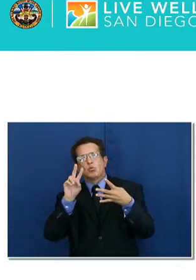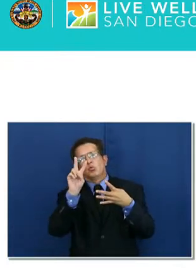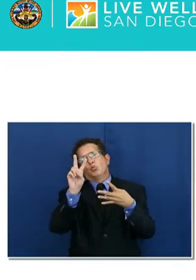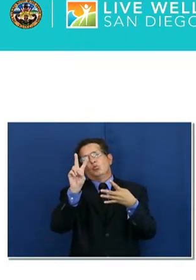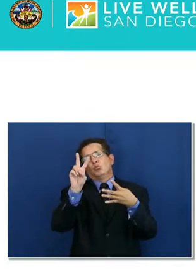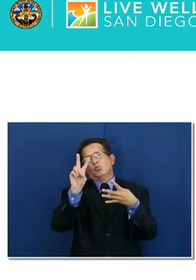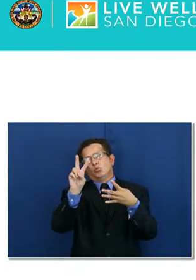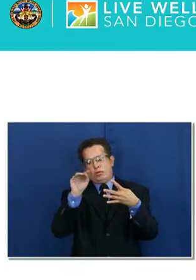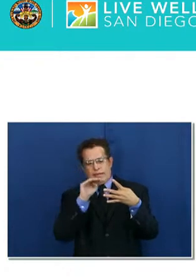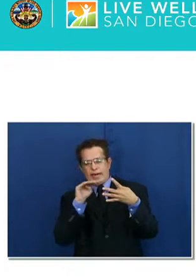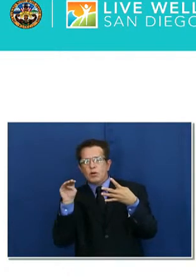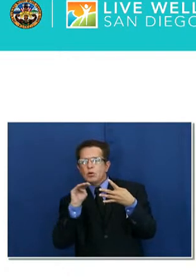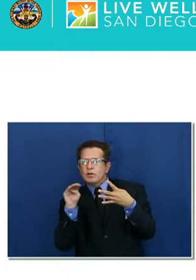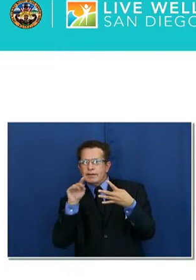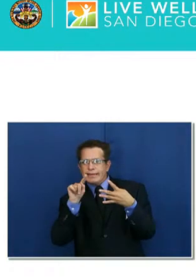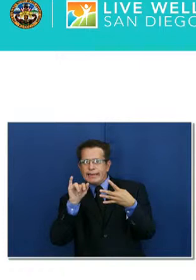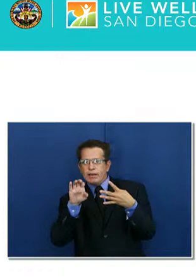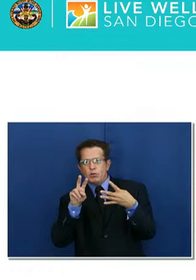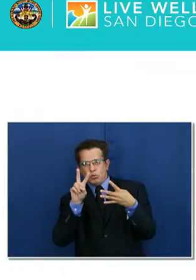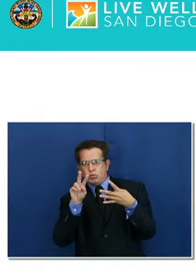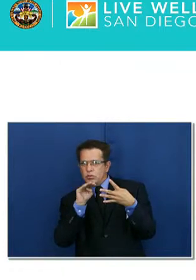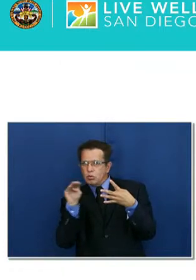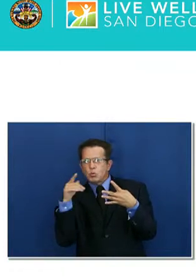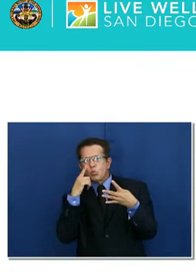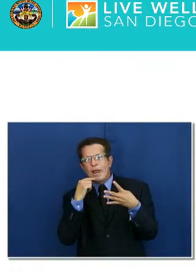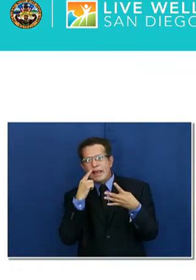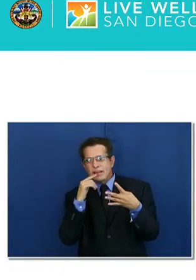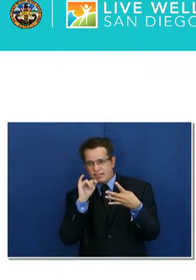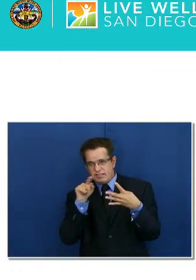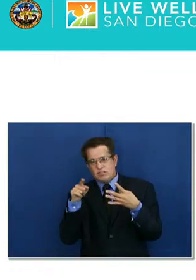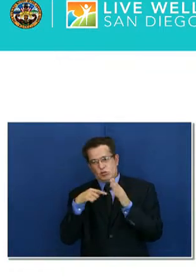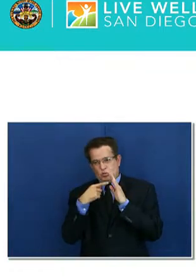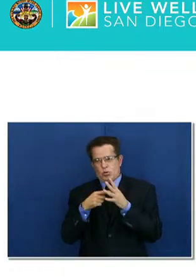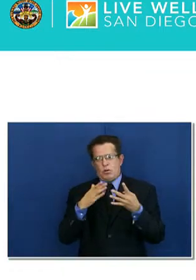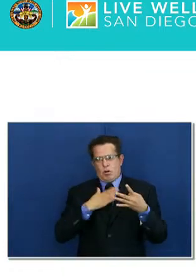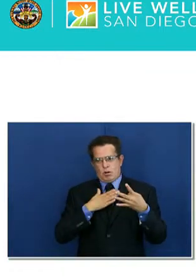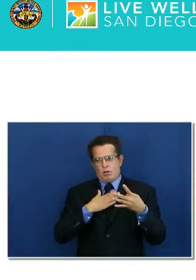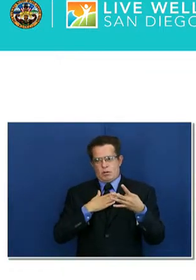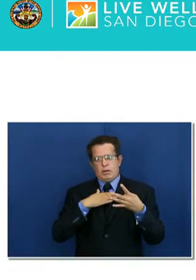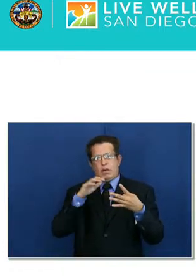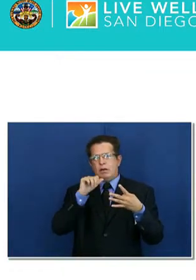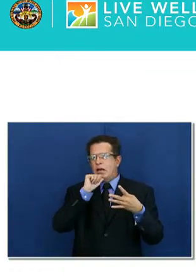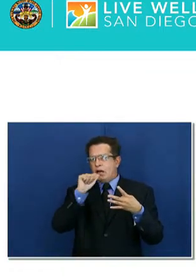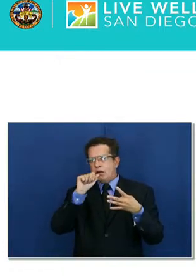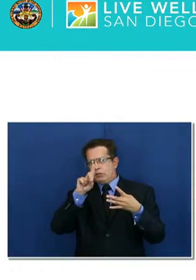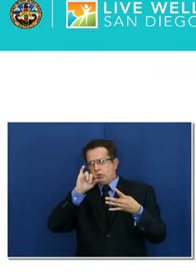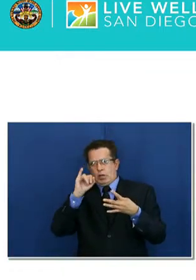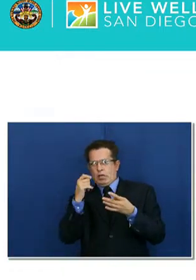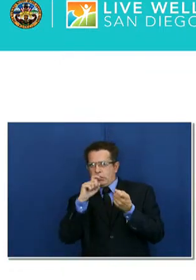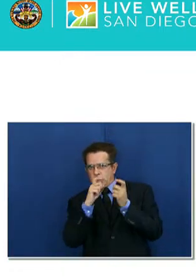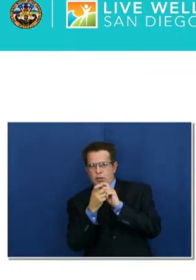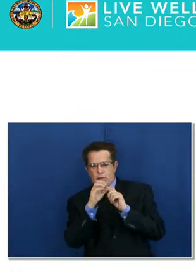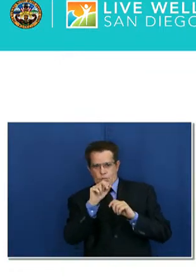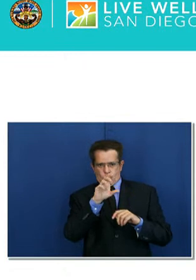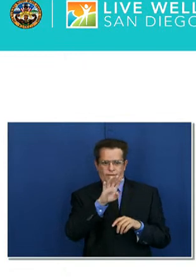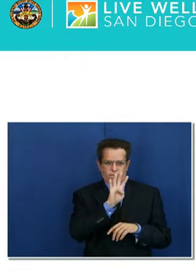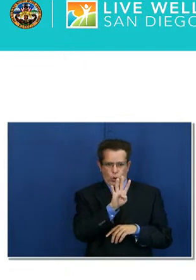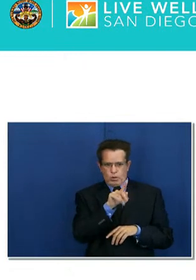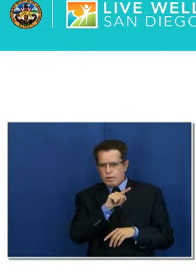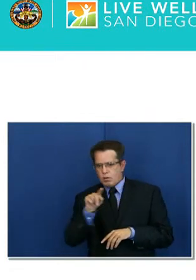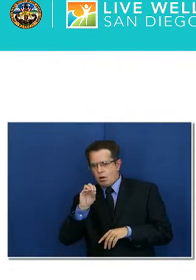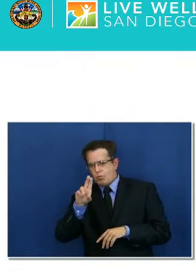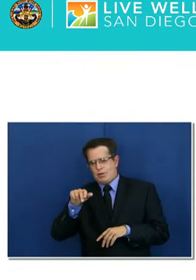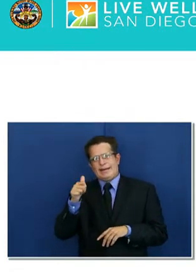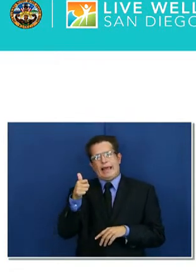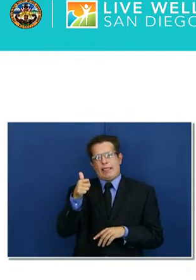Next slide. The county's COVID-19 unadjusted case rate for the week of October 4th through October 10th